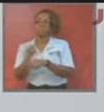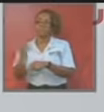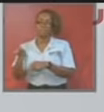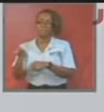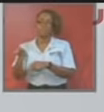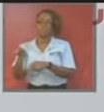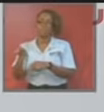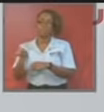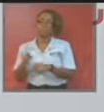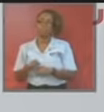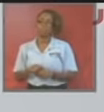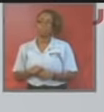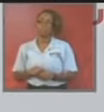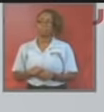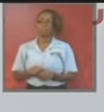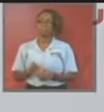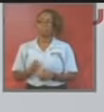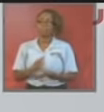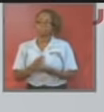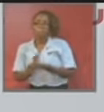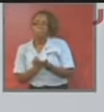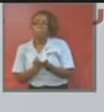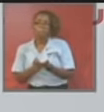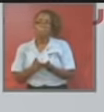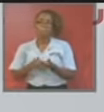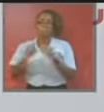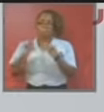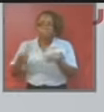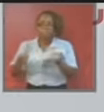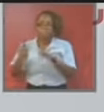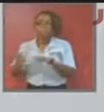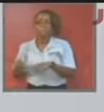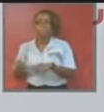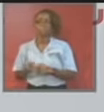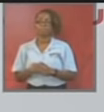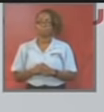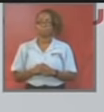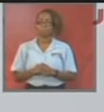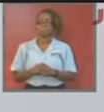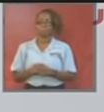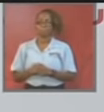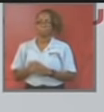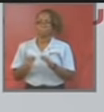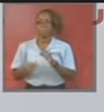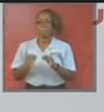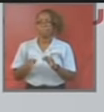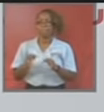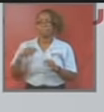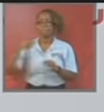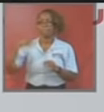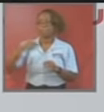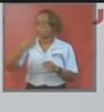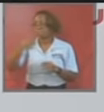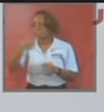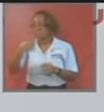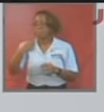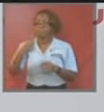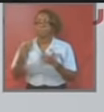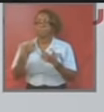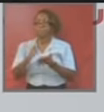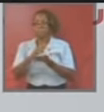can say is that 10% of the swabbing that is done usually turns out positive, and that has been the case for quite a long time